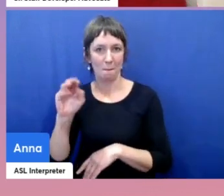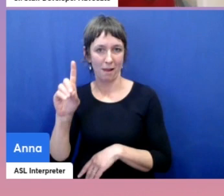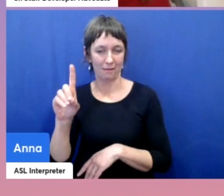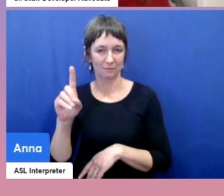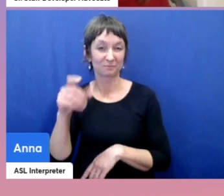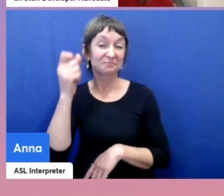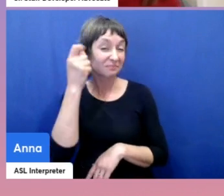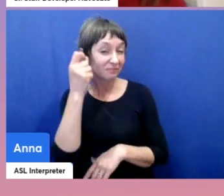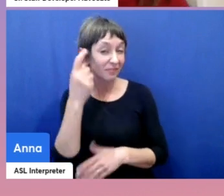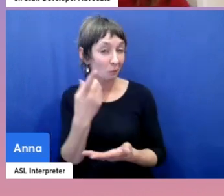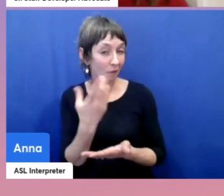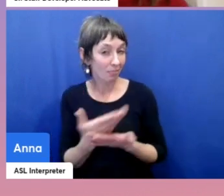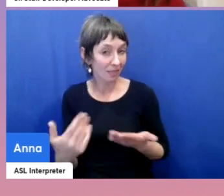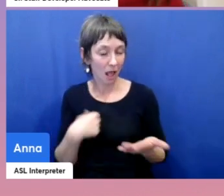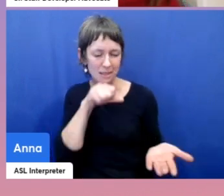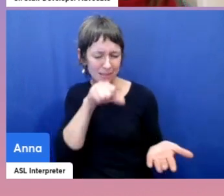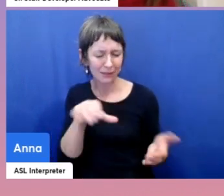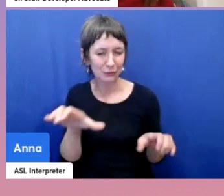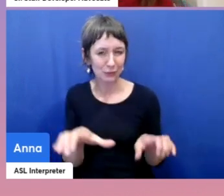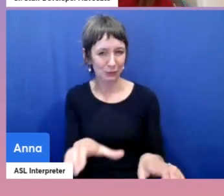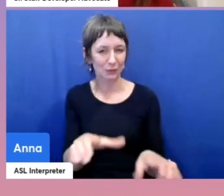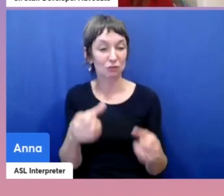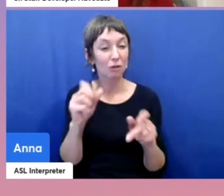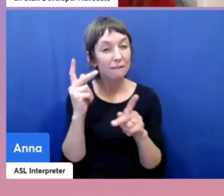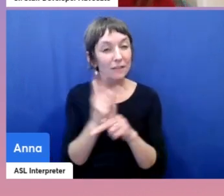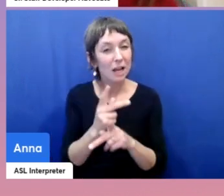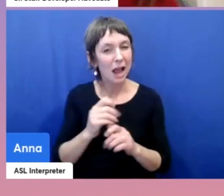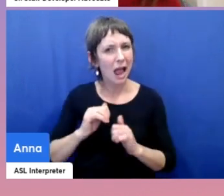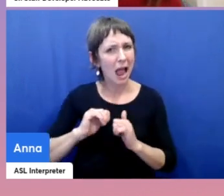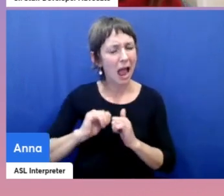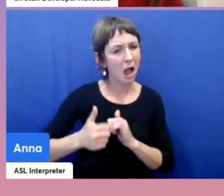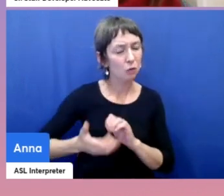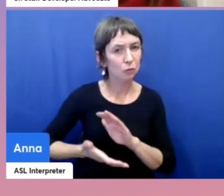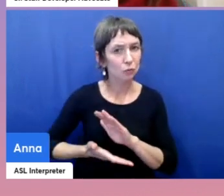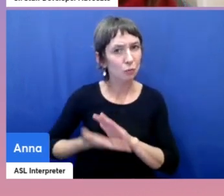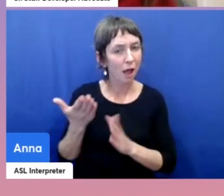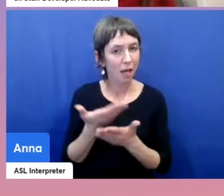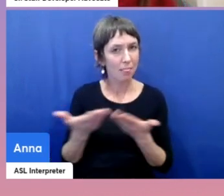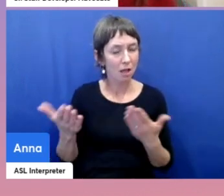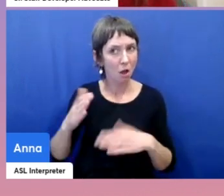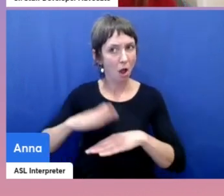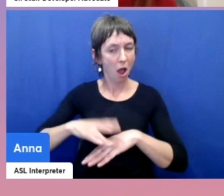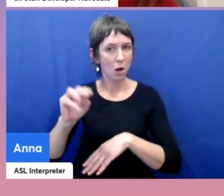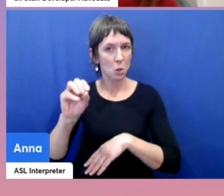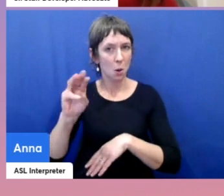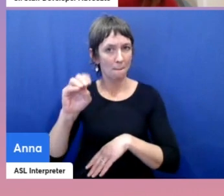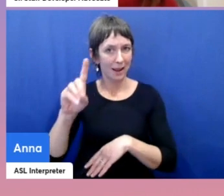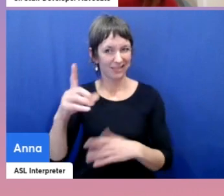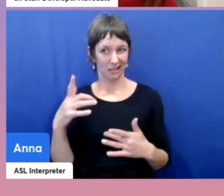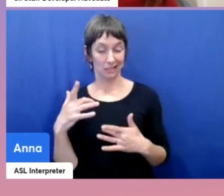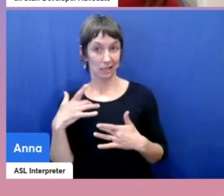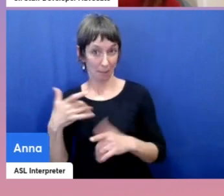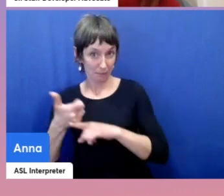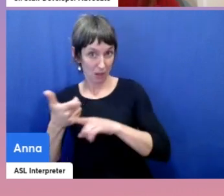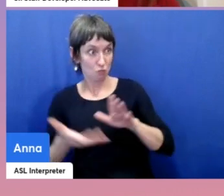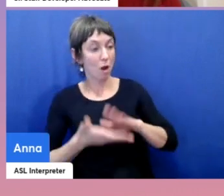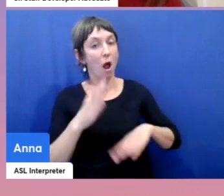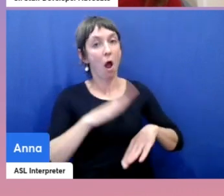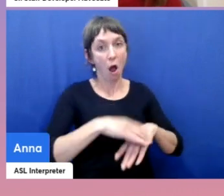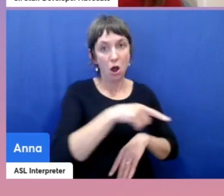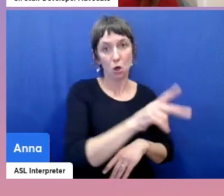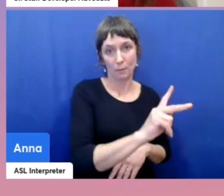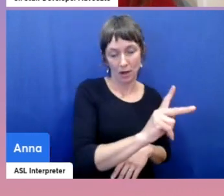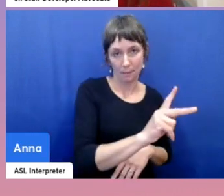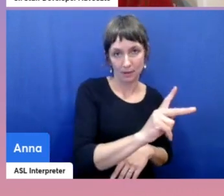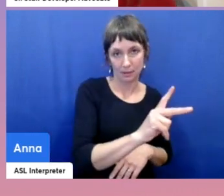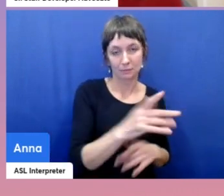of the things that I love doing is figuring out how to run things on Nomad that normally run on Kubernetes. Now, it mostly